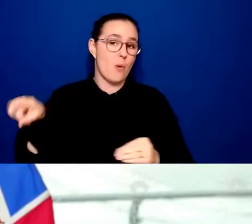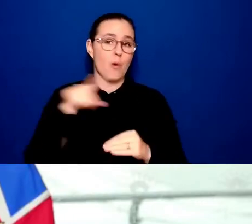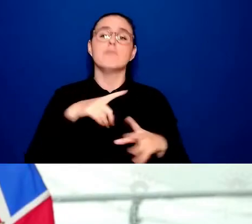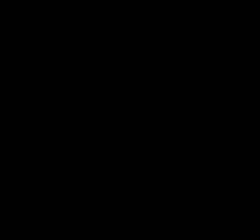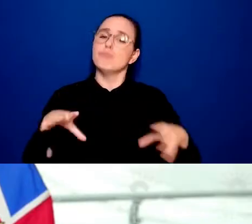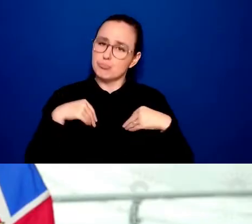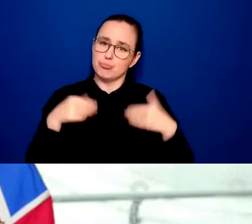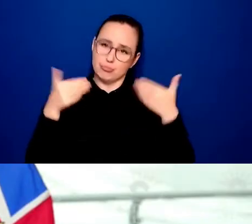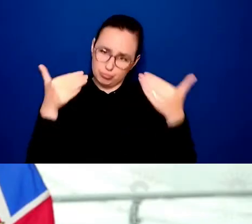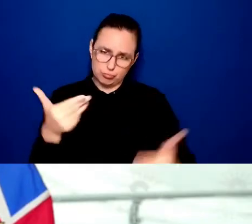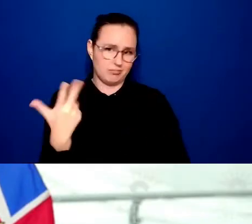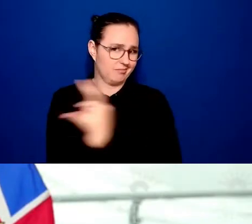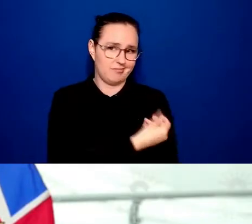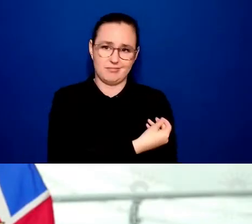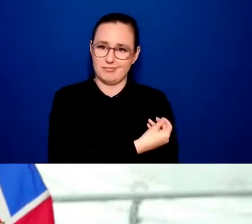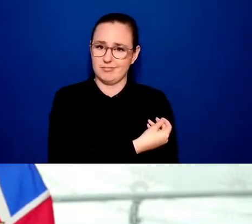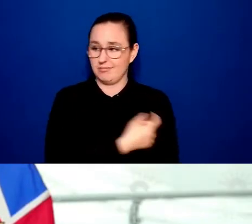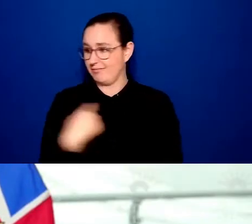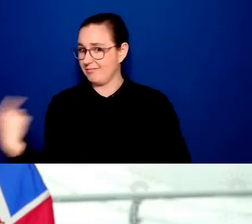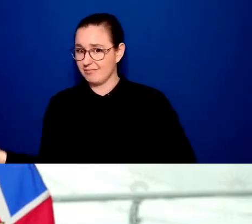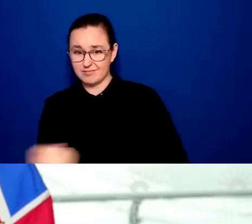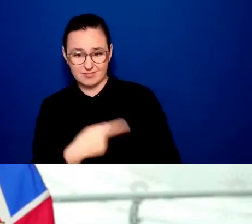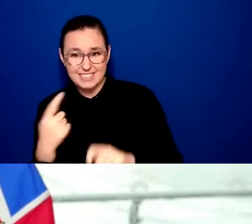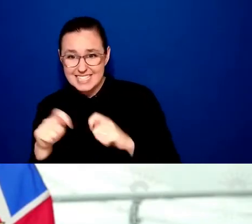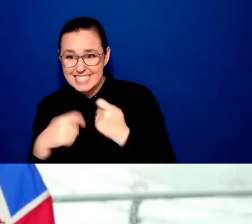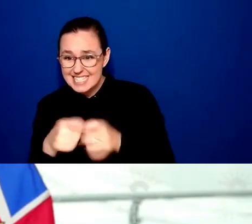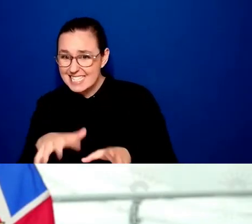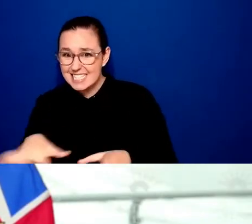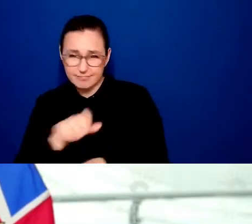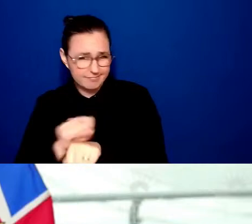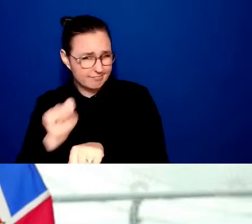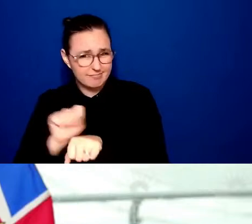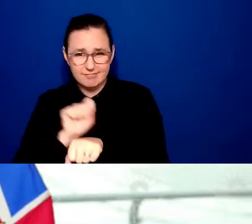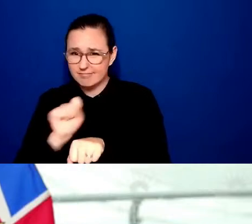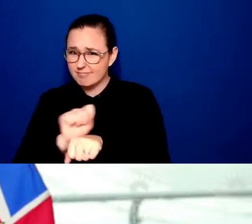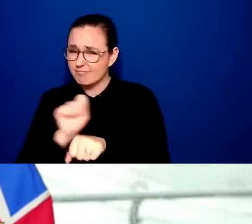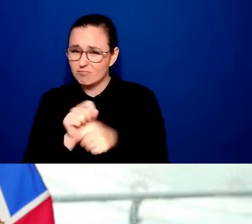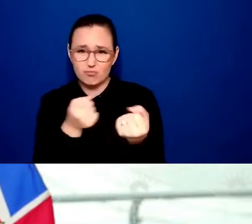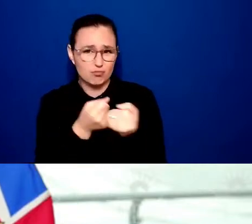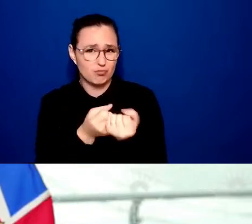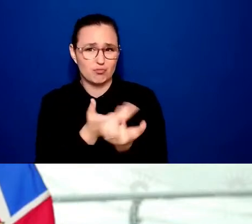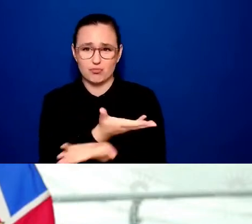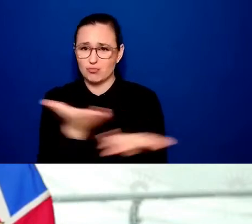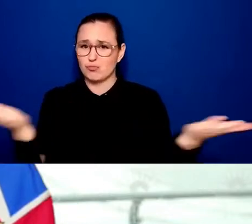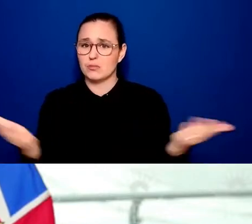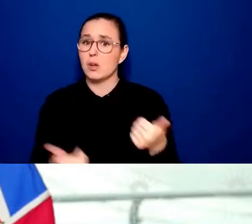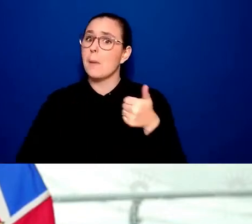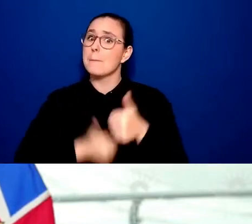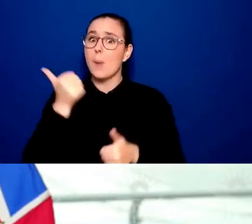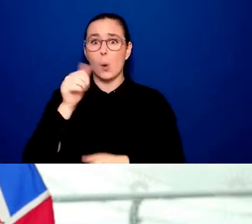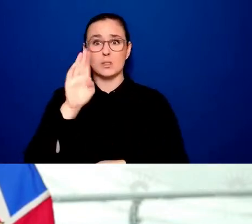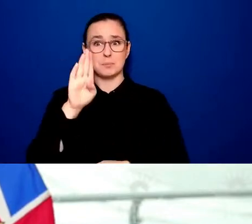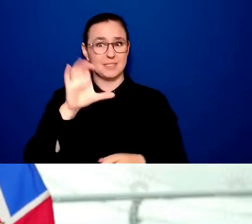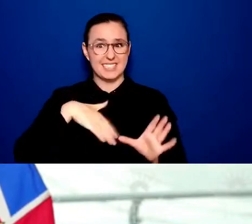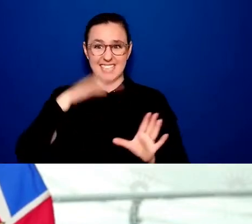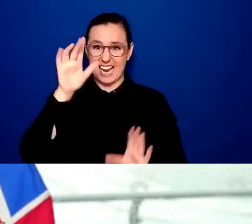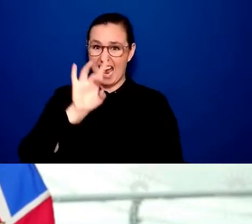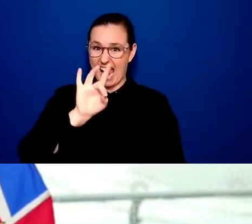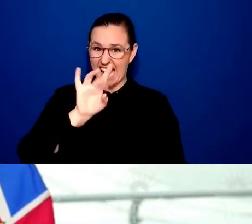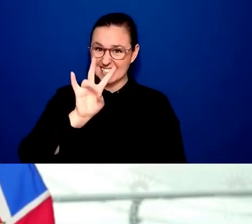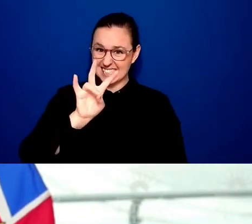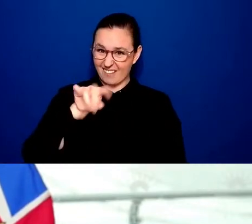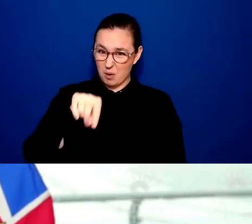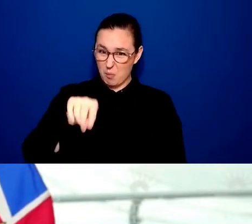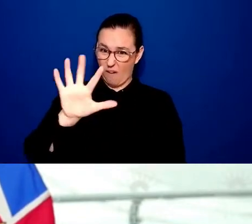record. Our teams have done an exceptional job. The vast majority of British Columbians over 12 have been immunized, 87.7%, and yet we